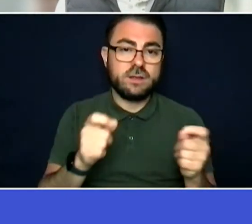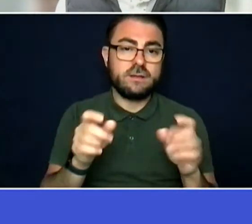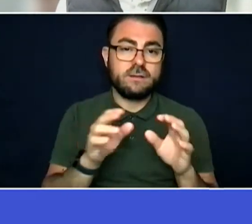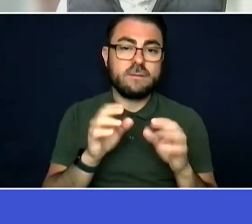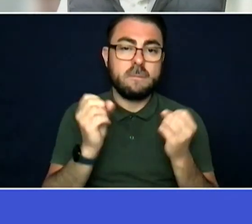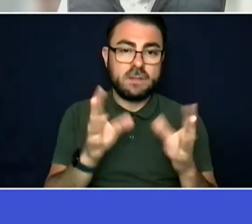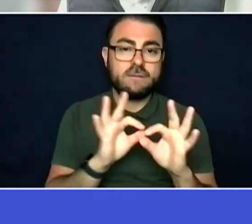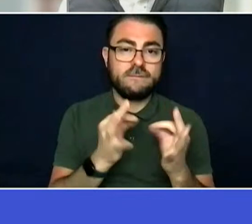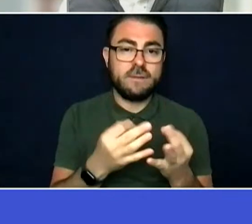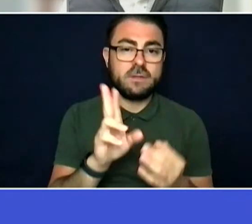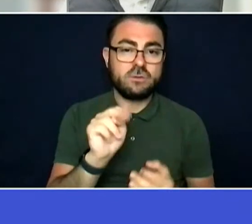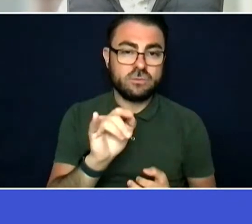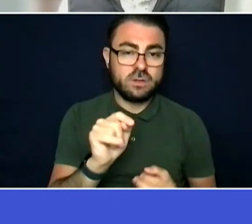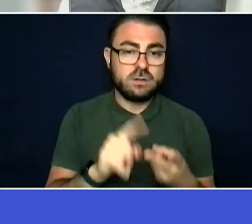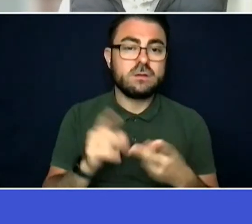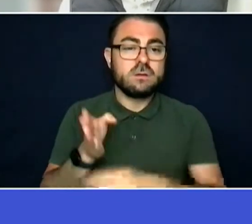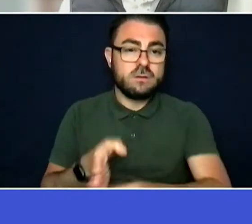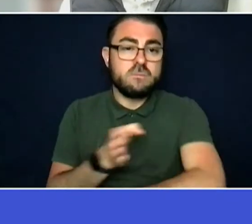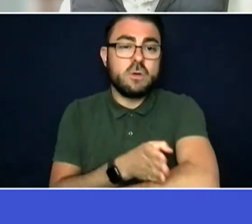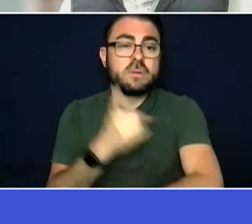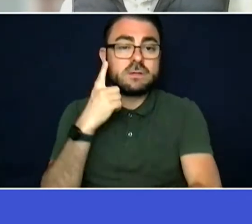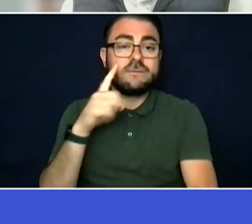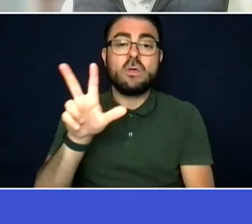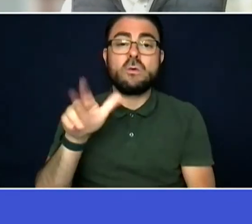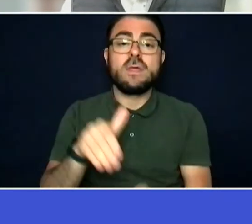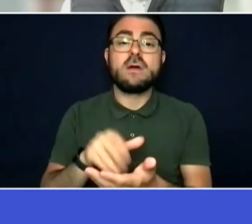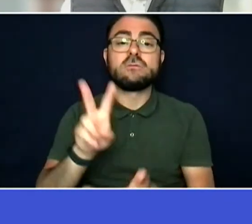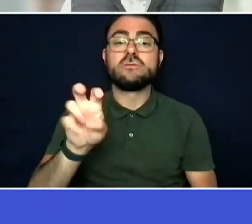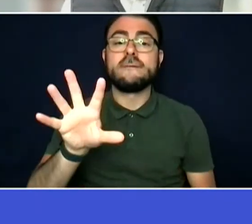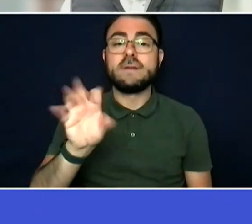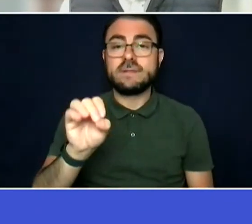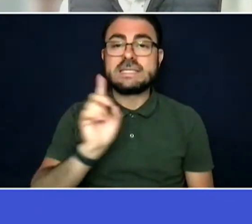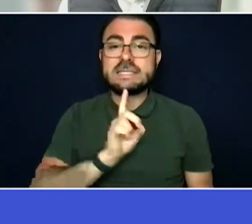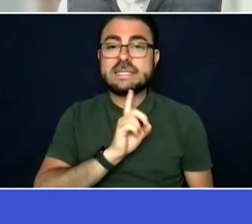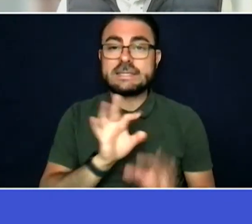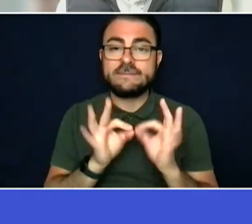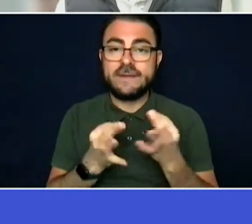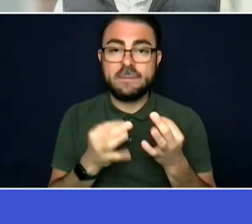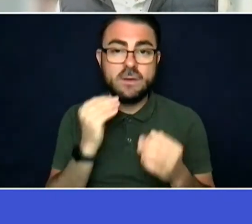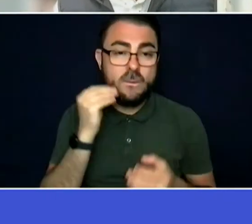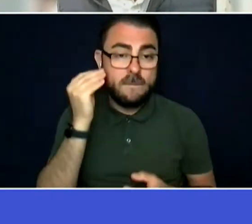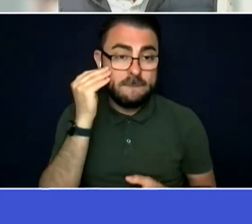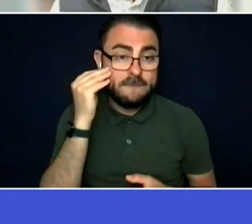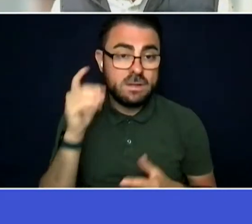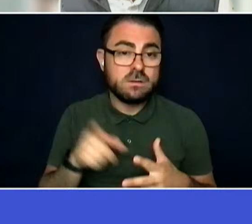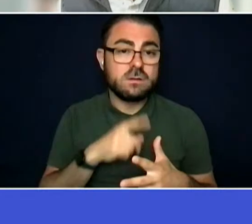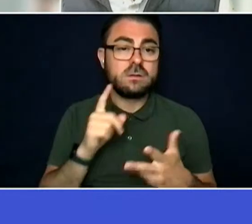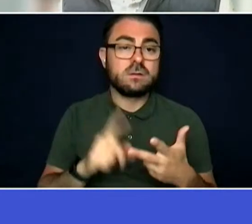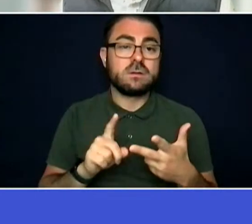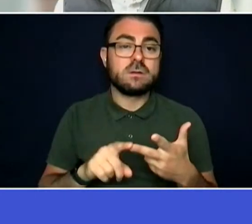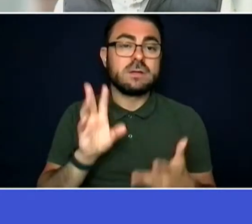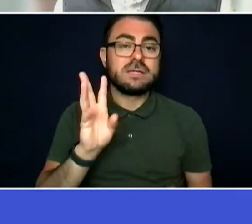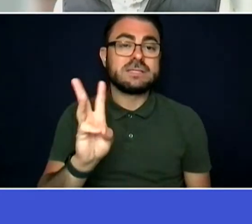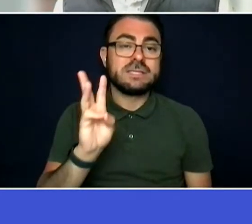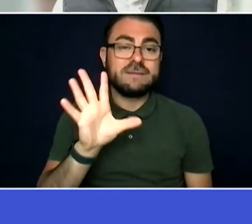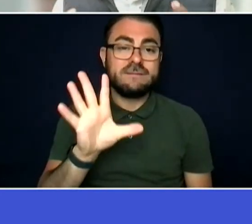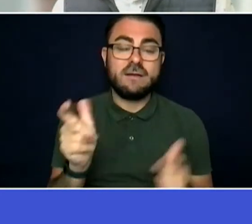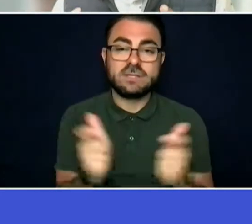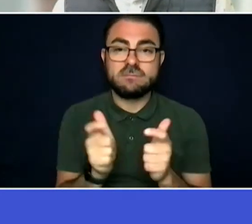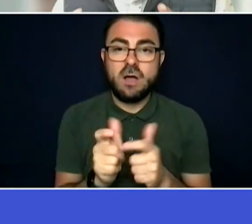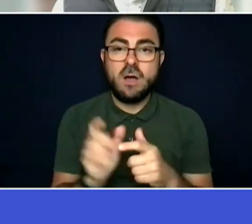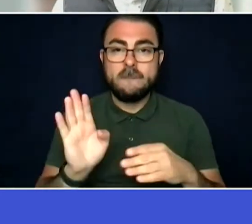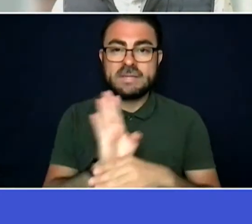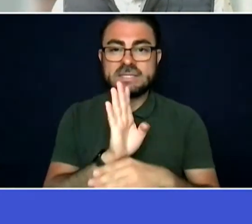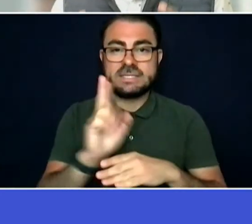in 3,250 single family homes, and improve or make clean energy improvements in 65 small commercial buildings.